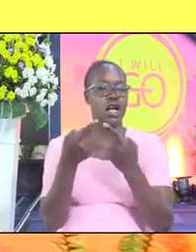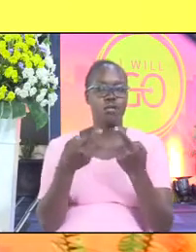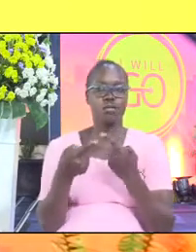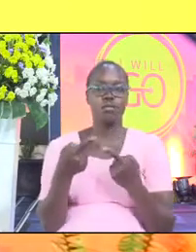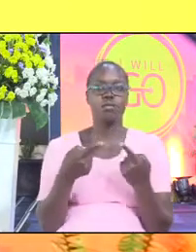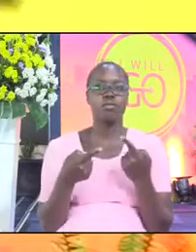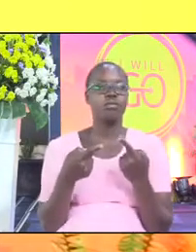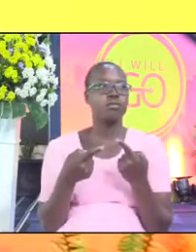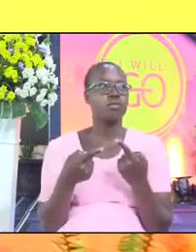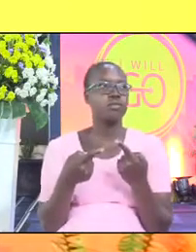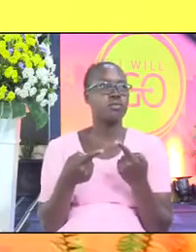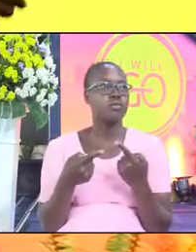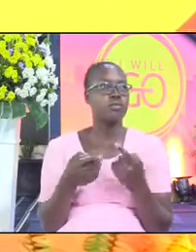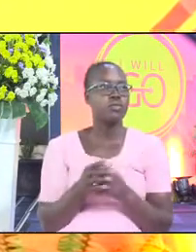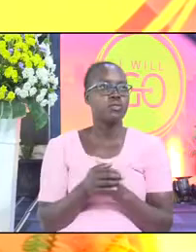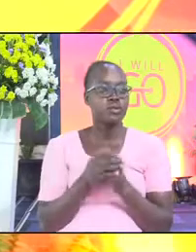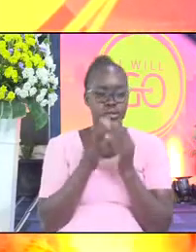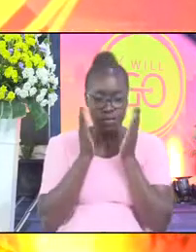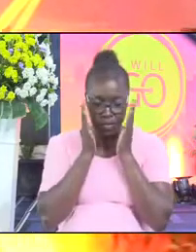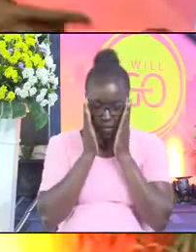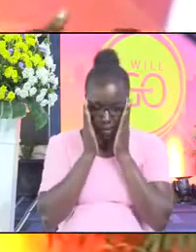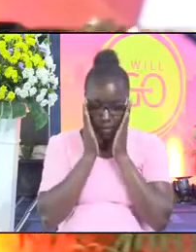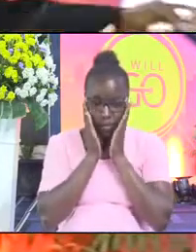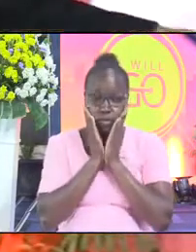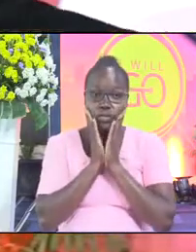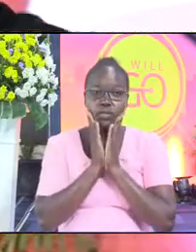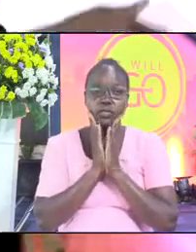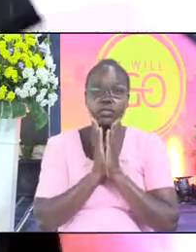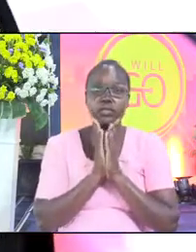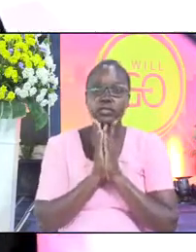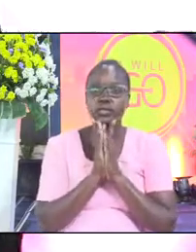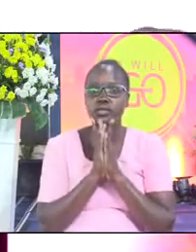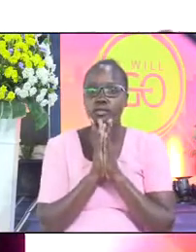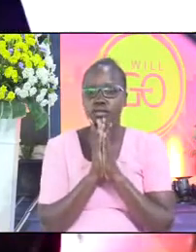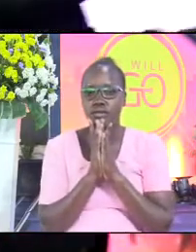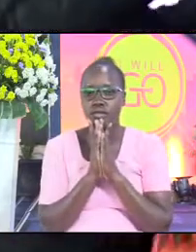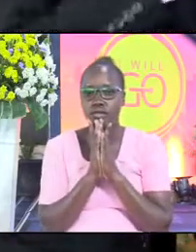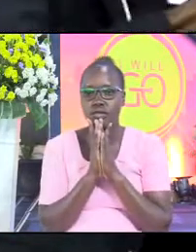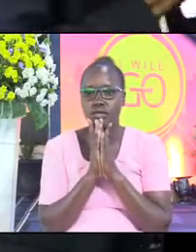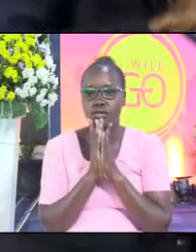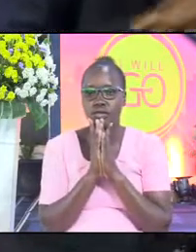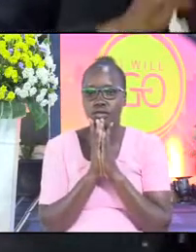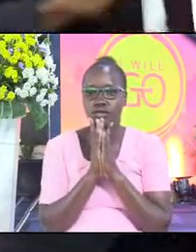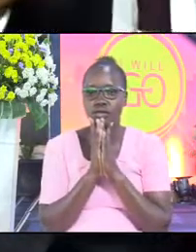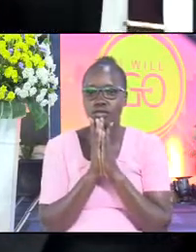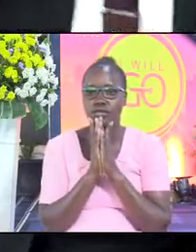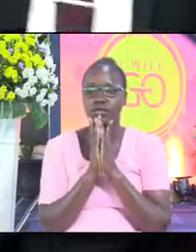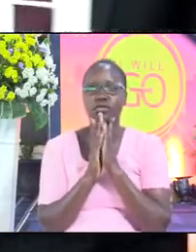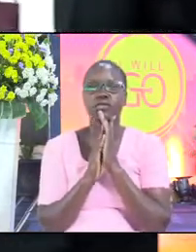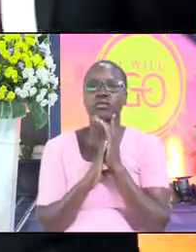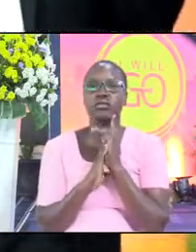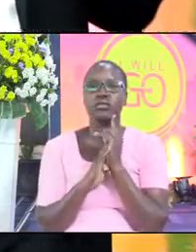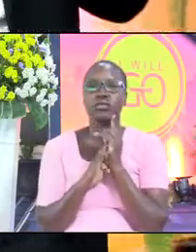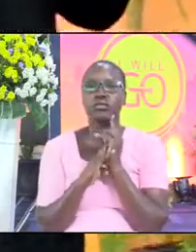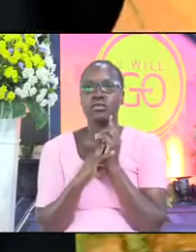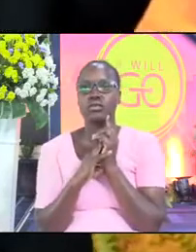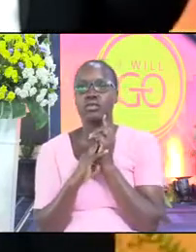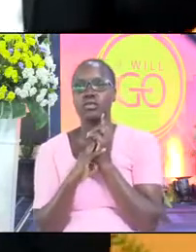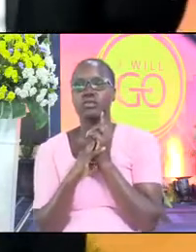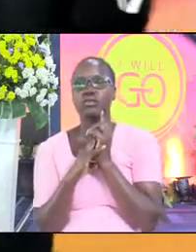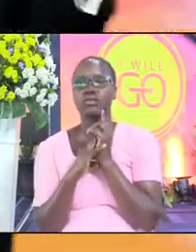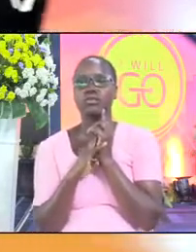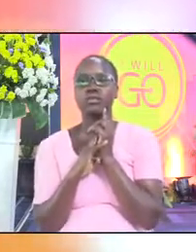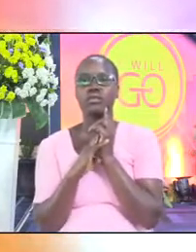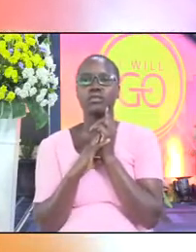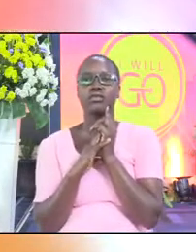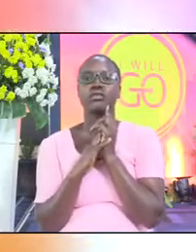Come. Come, sing the last stanza. Come, join me up front. You could be that witness. Somebody wants to be Jesus' witness. Come,